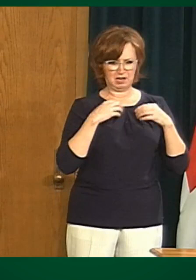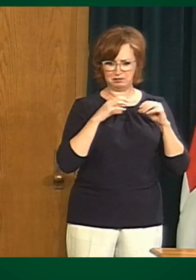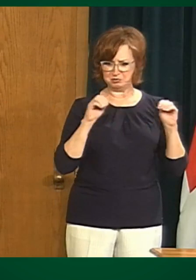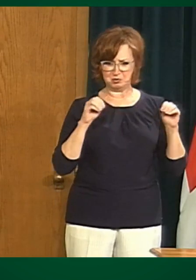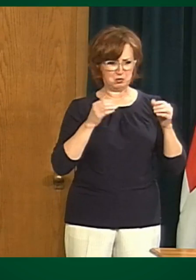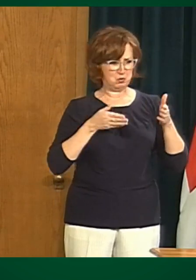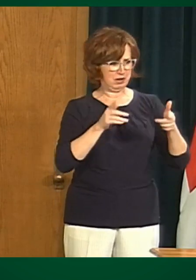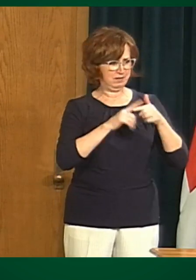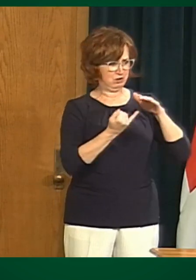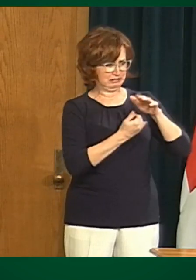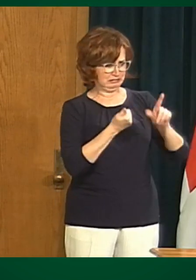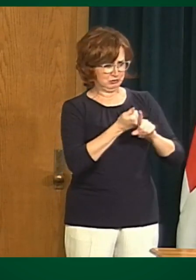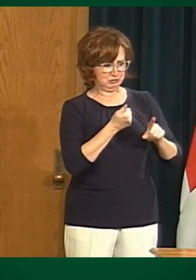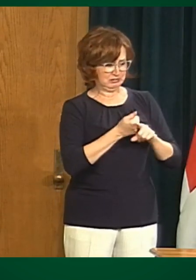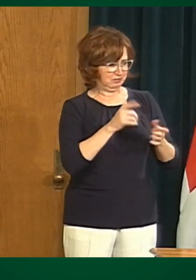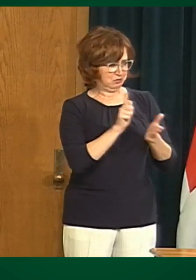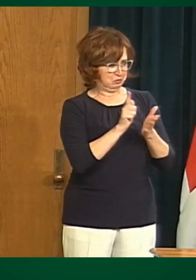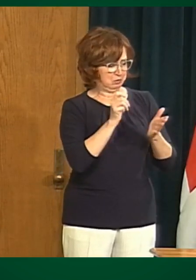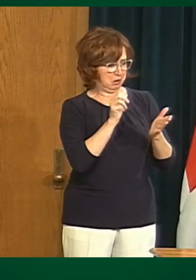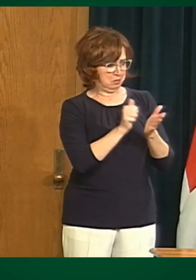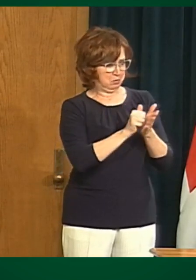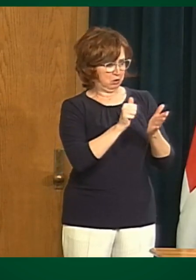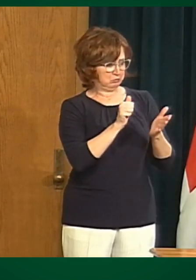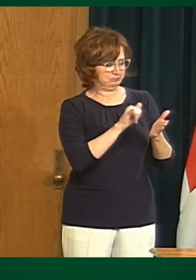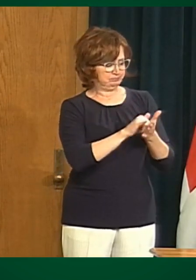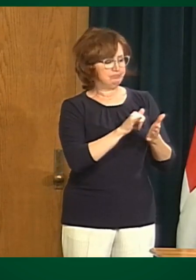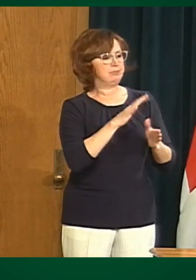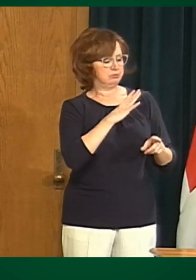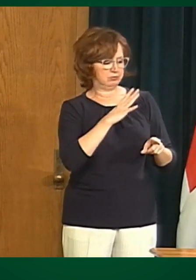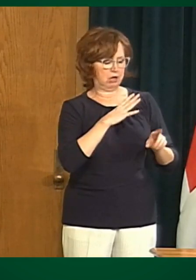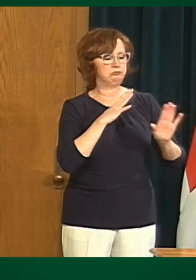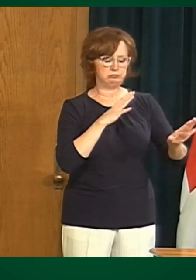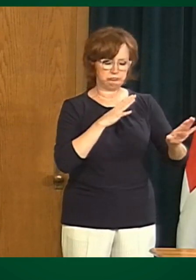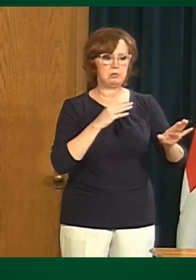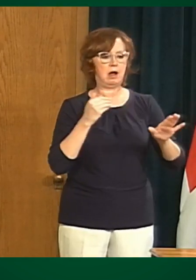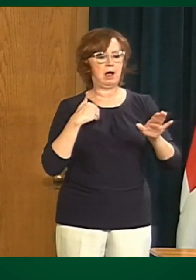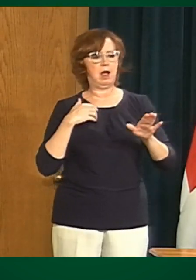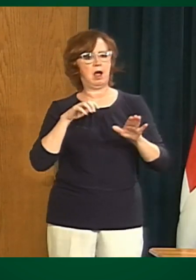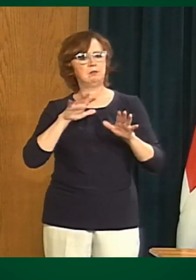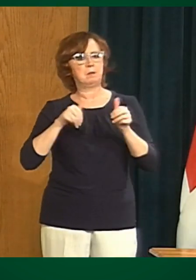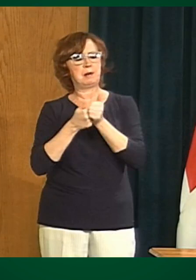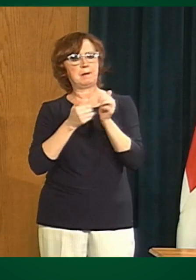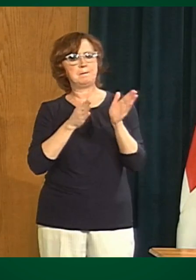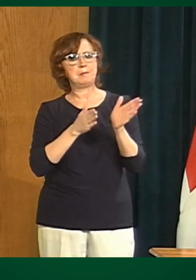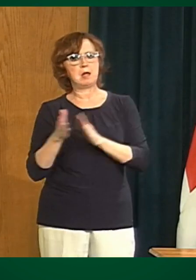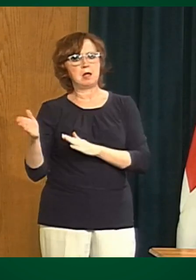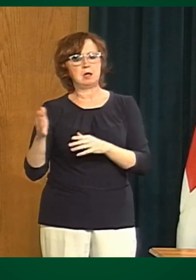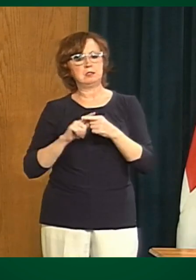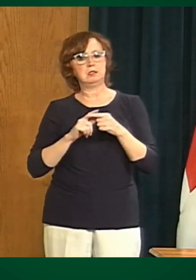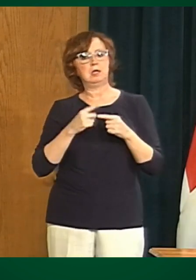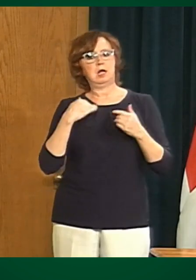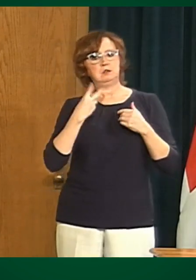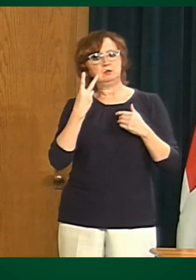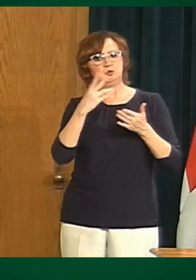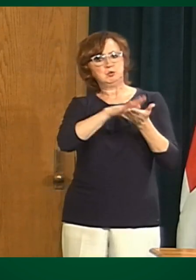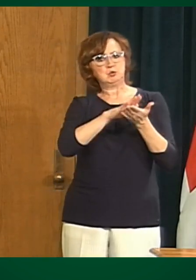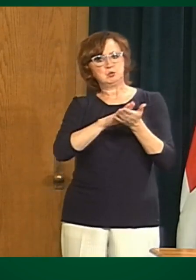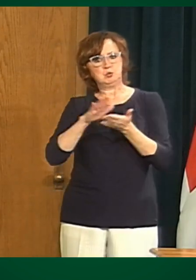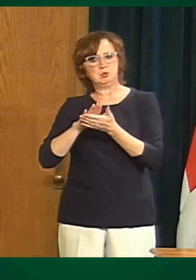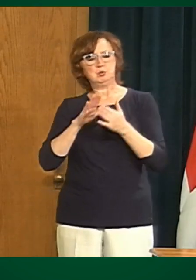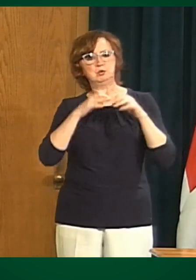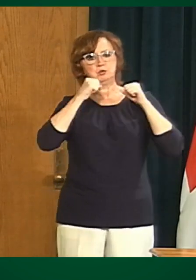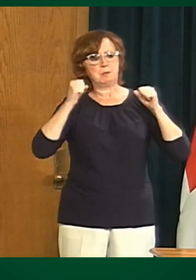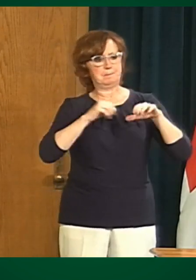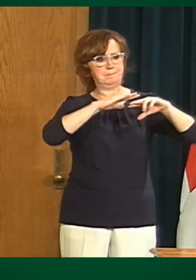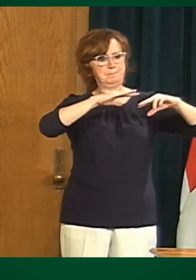their own self-isolation plan. This will include using the two schools and portable trailers if needed. Currently,